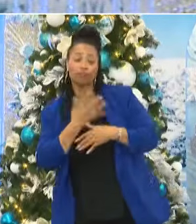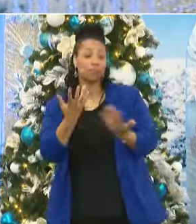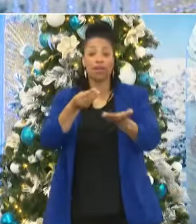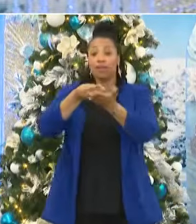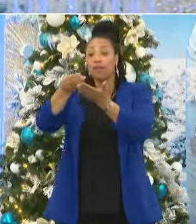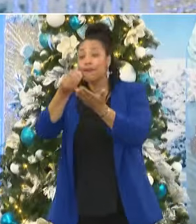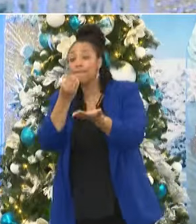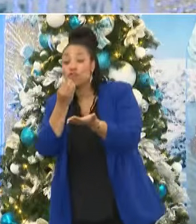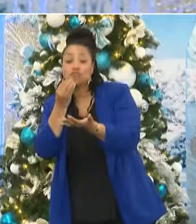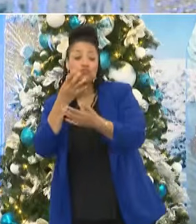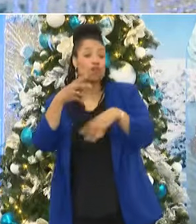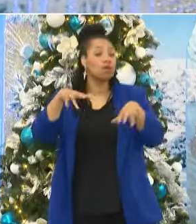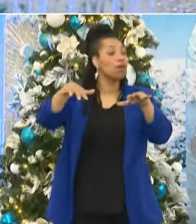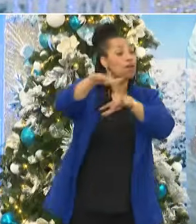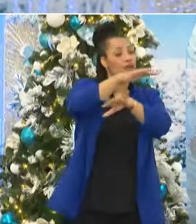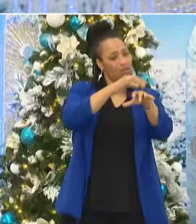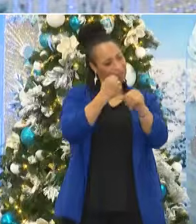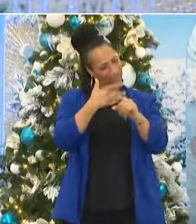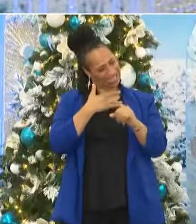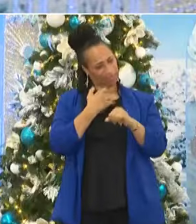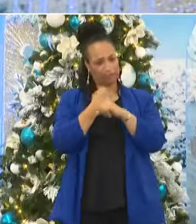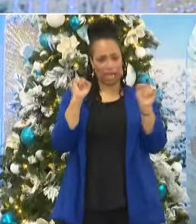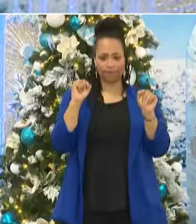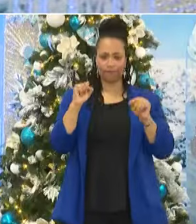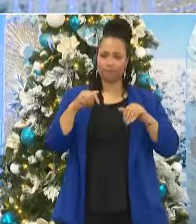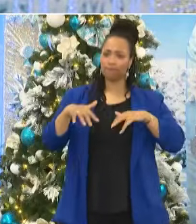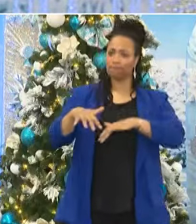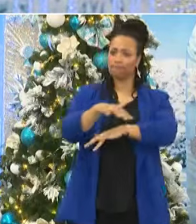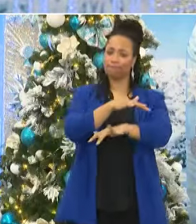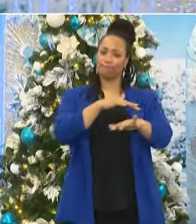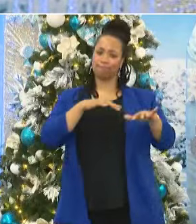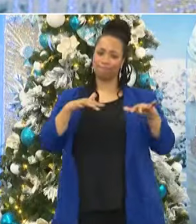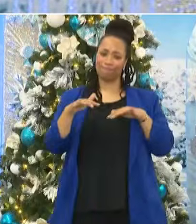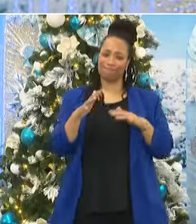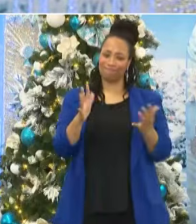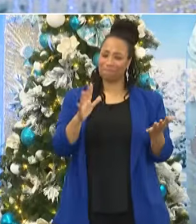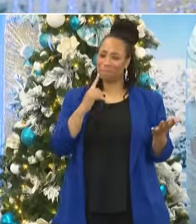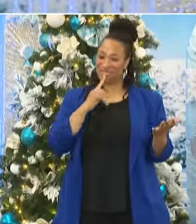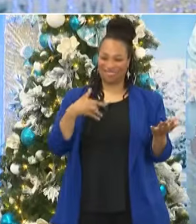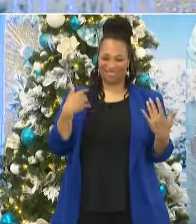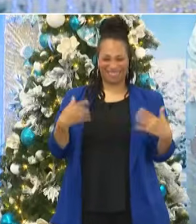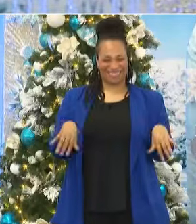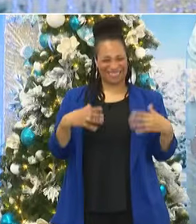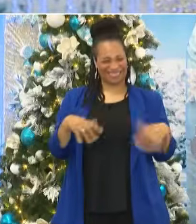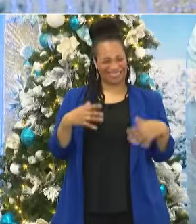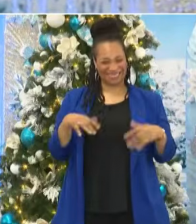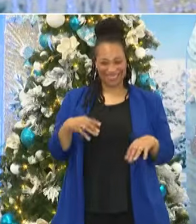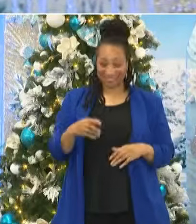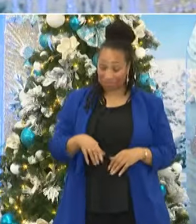store. And that's why I'm so proud of the service of Chief Pamela Smith and the